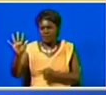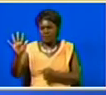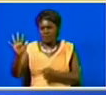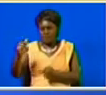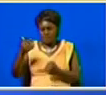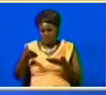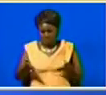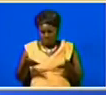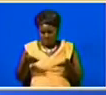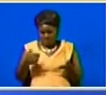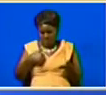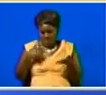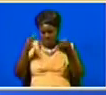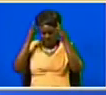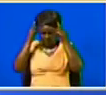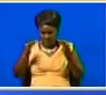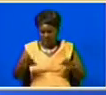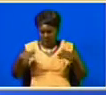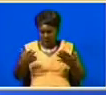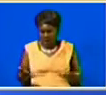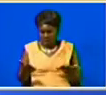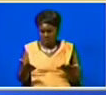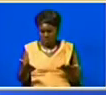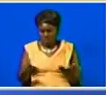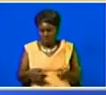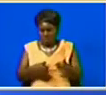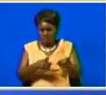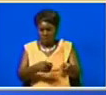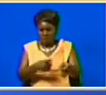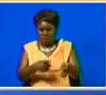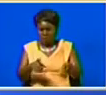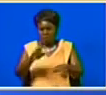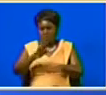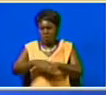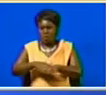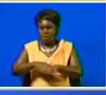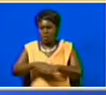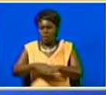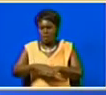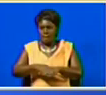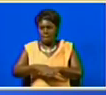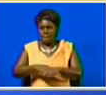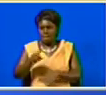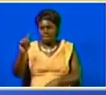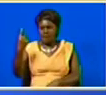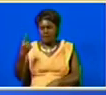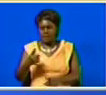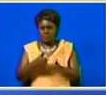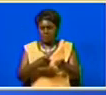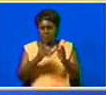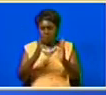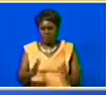conclusion, I do find that the prosecution with regards to the first accused